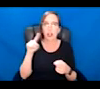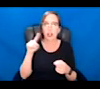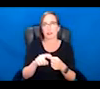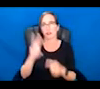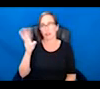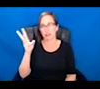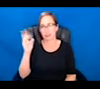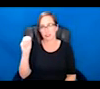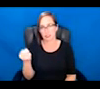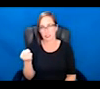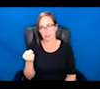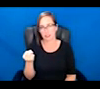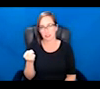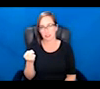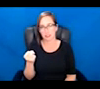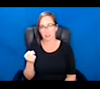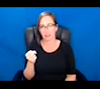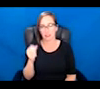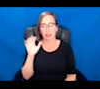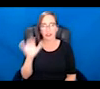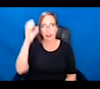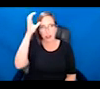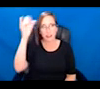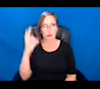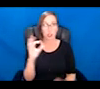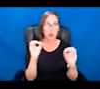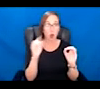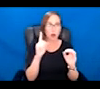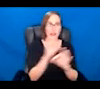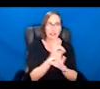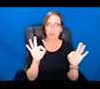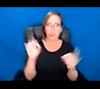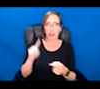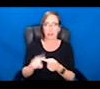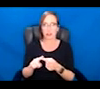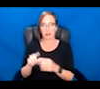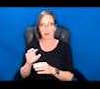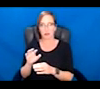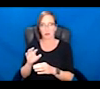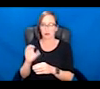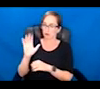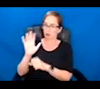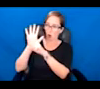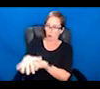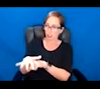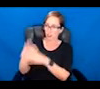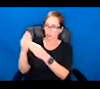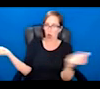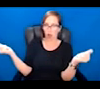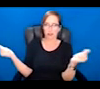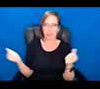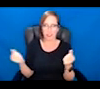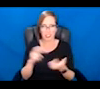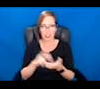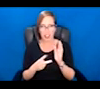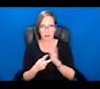no one is free when one is oppressed, that means that we as a people truly haven't been free within the lifetime of some of the people who may even be on